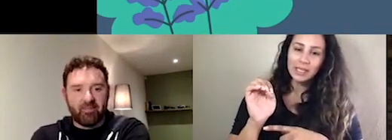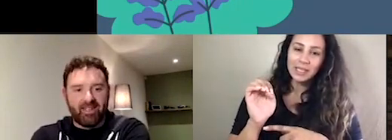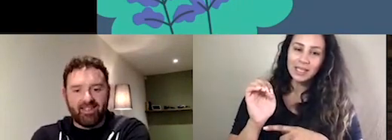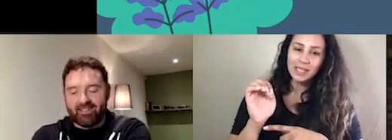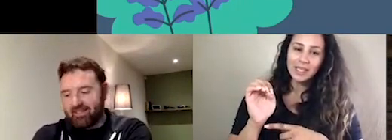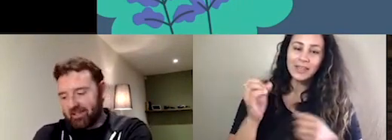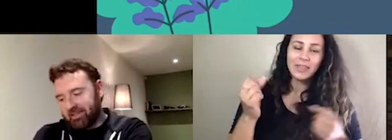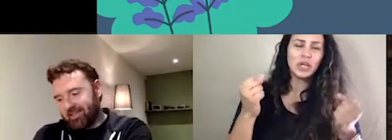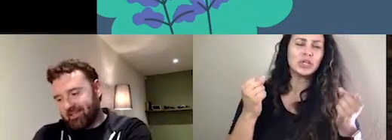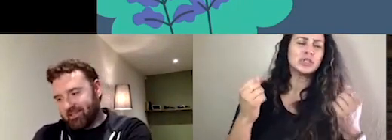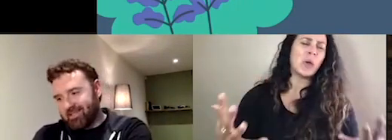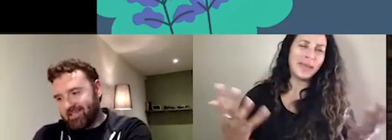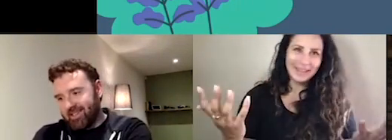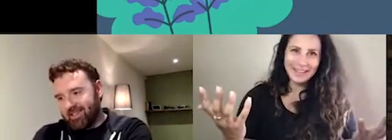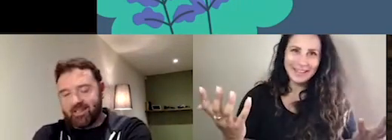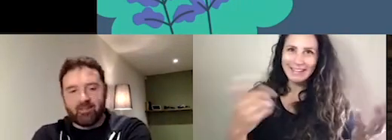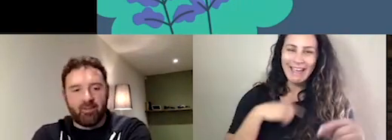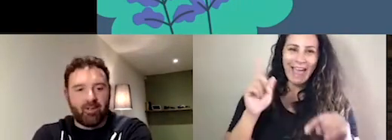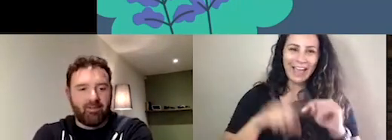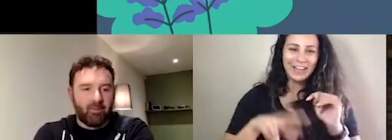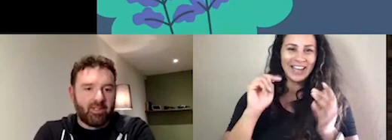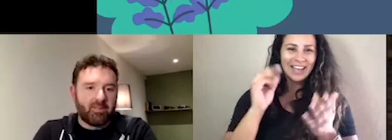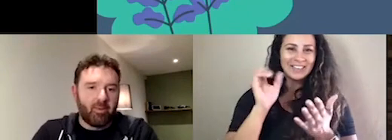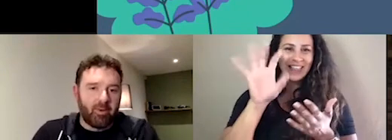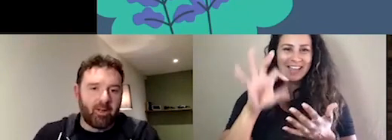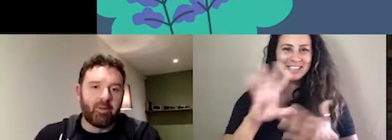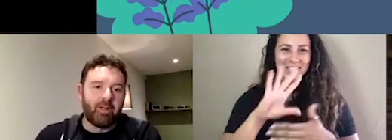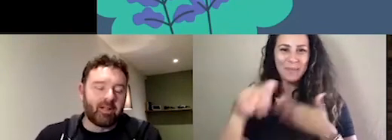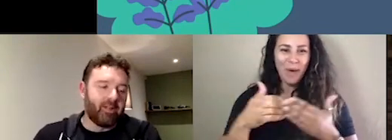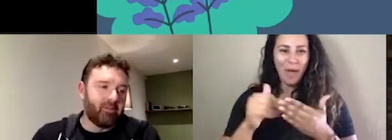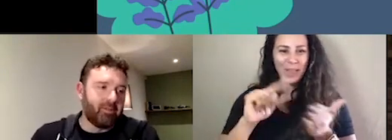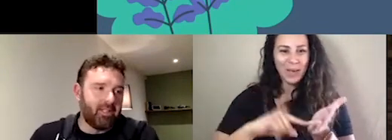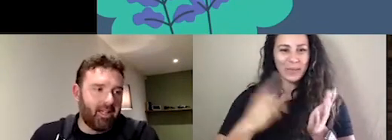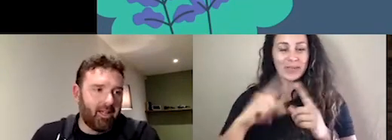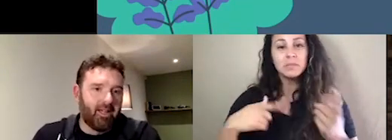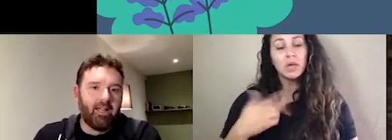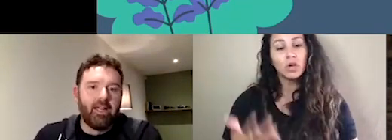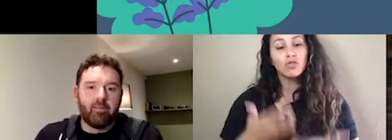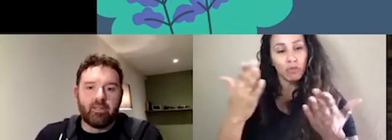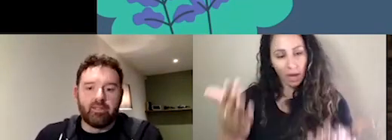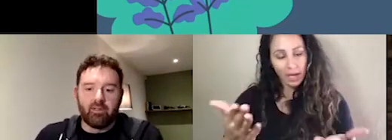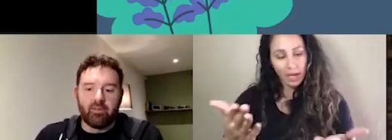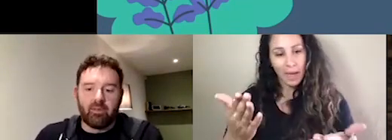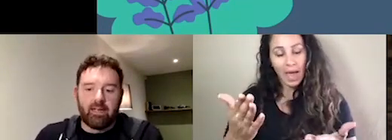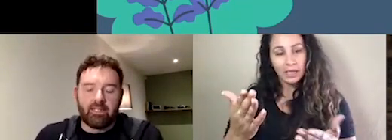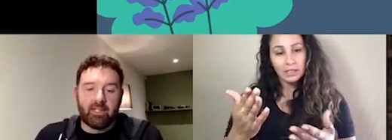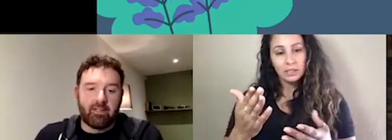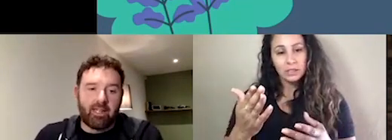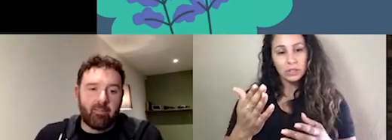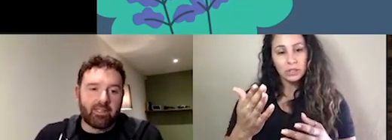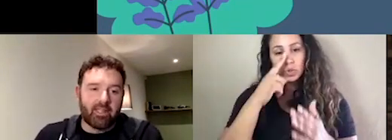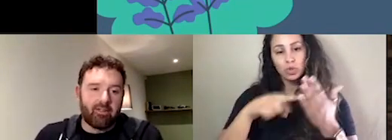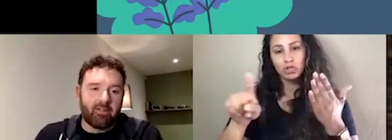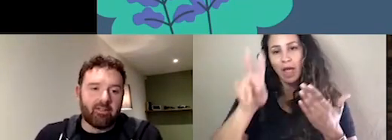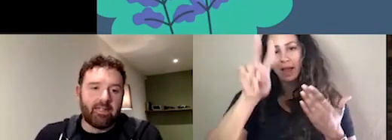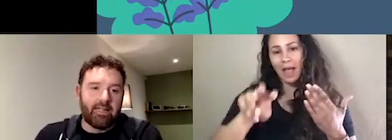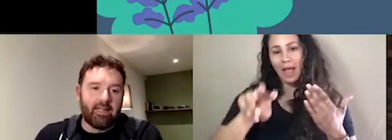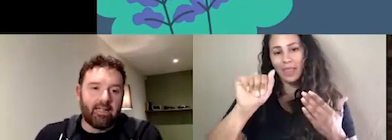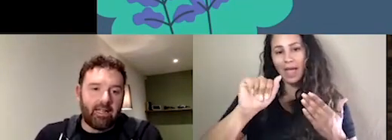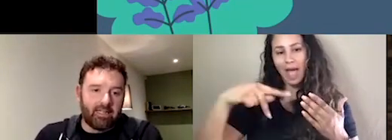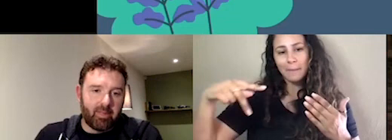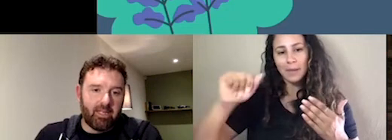there's so many I couldn't list them all off at once. But what I would recommend would be to check out the App